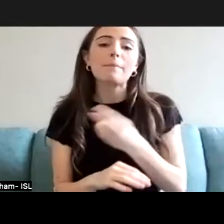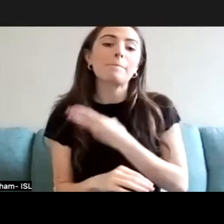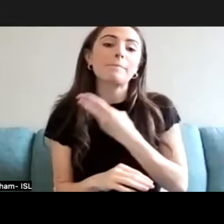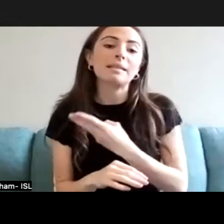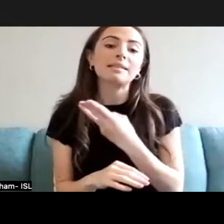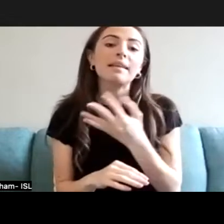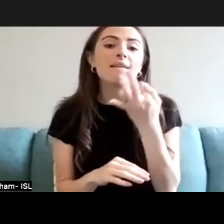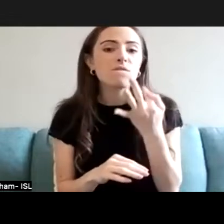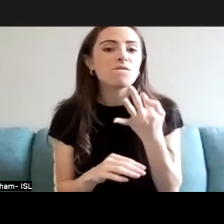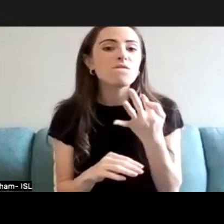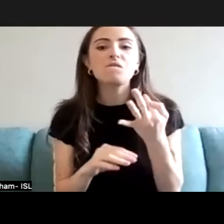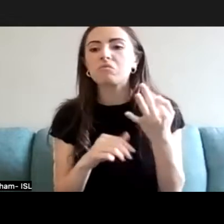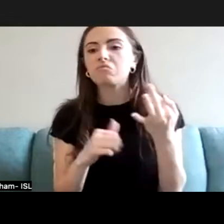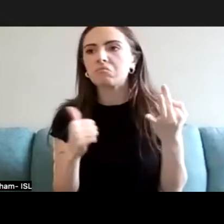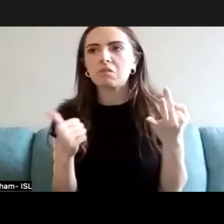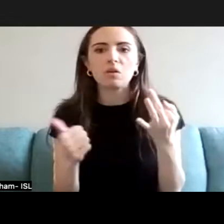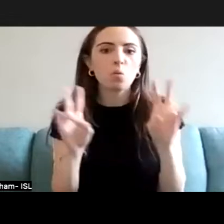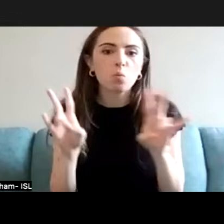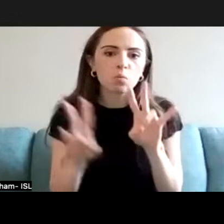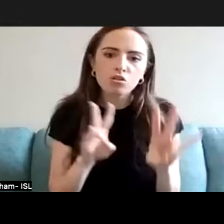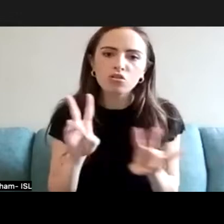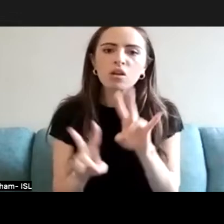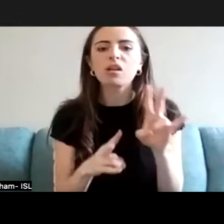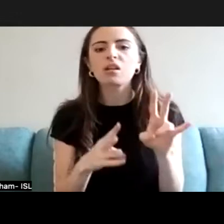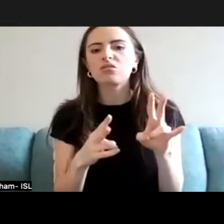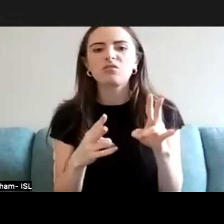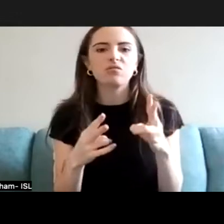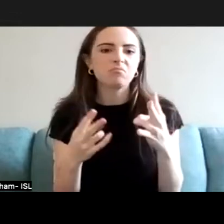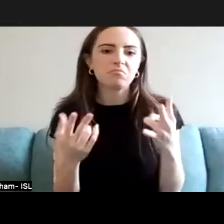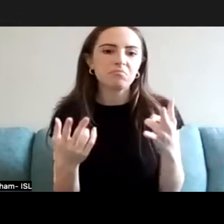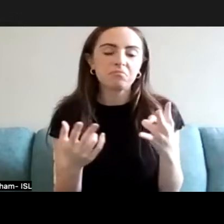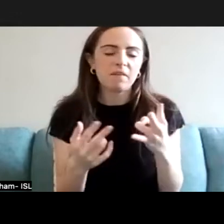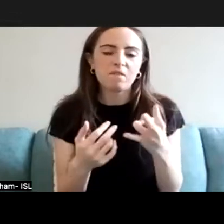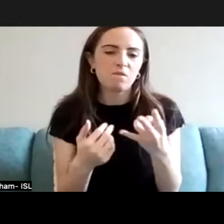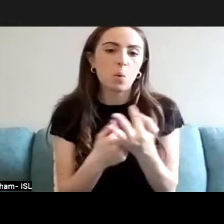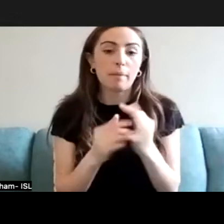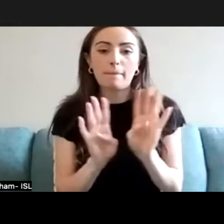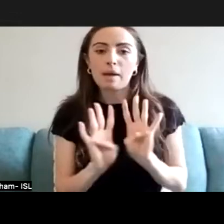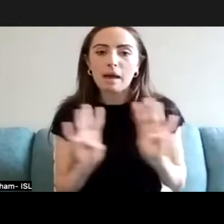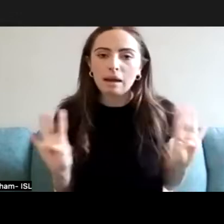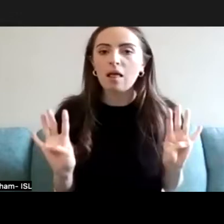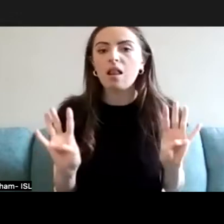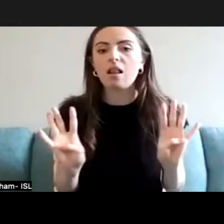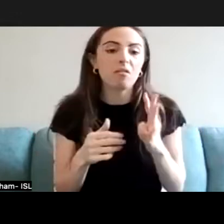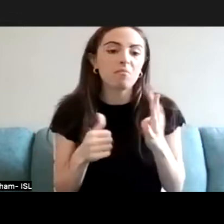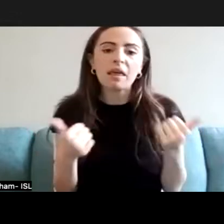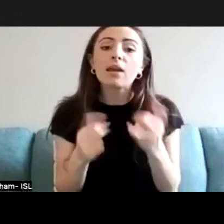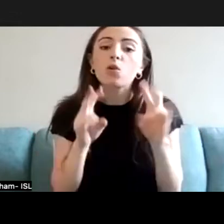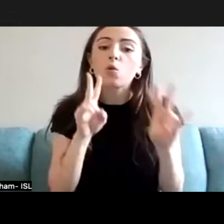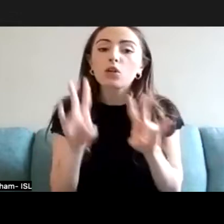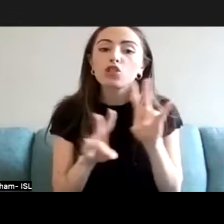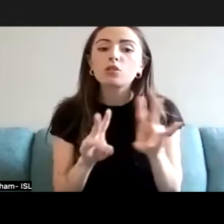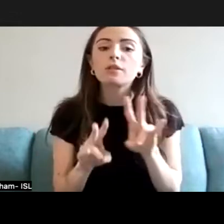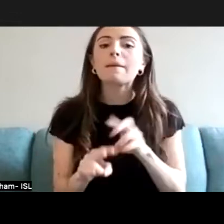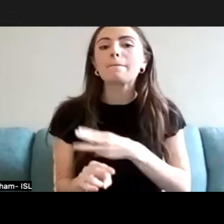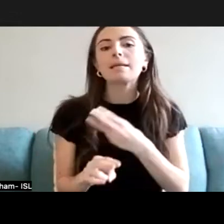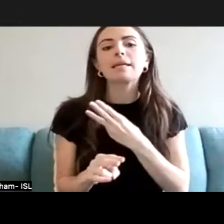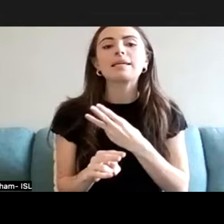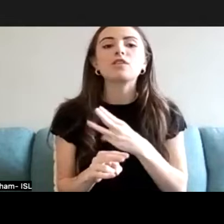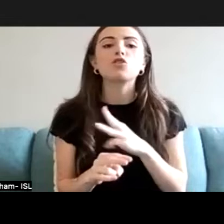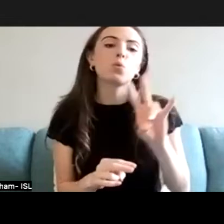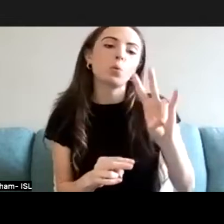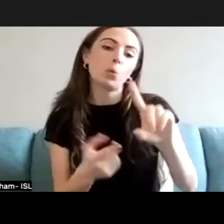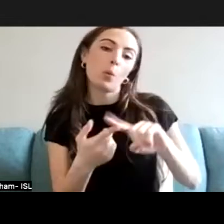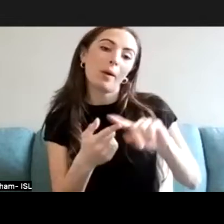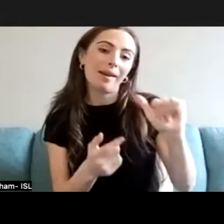a question that you'd like to put to the panel, to ourselves about the toolkit, you can use the Q&A function, which is found in